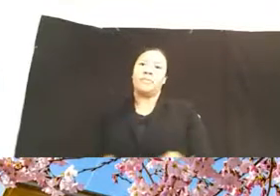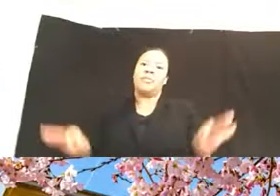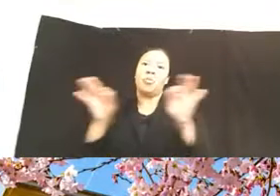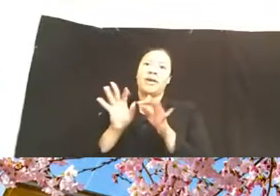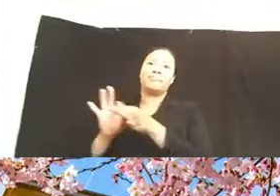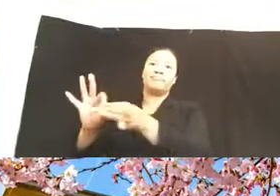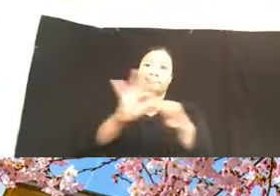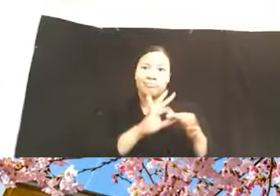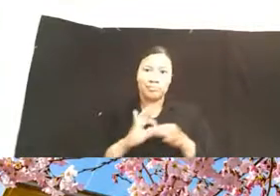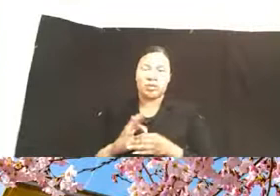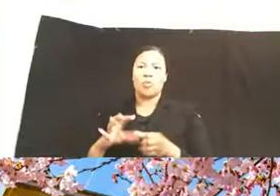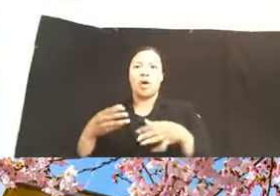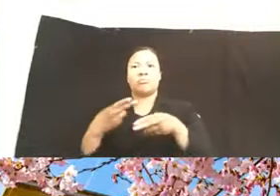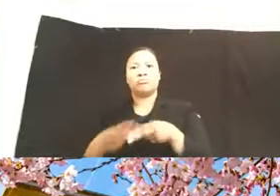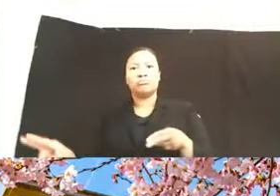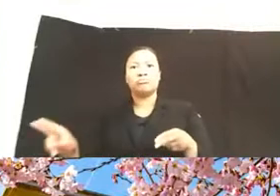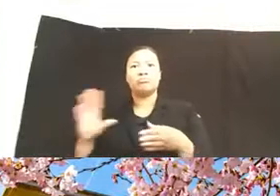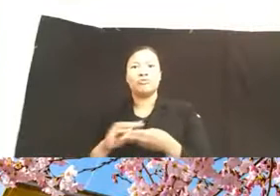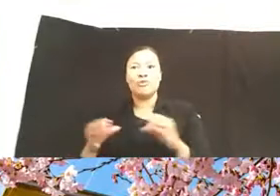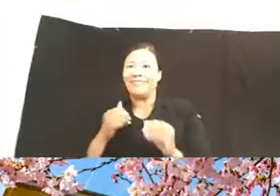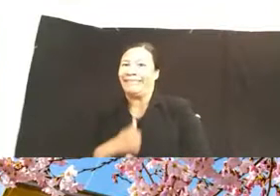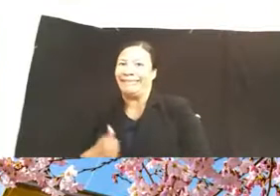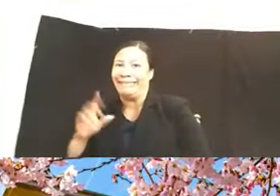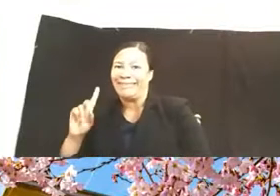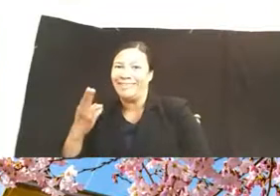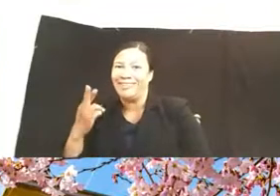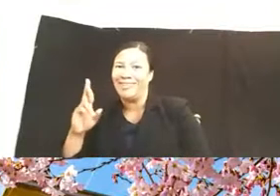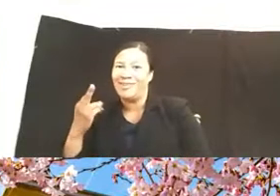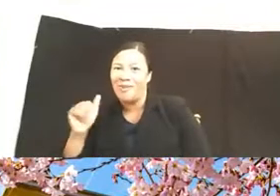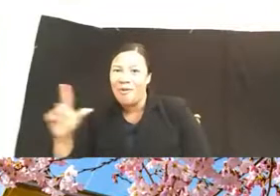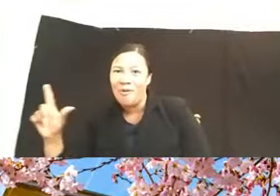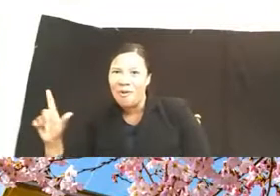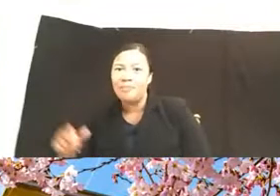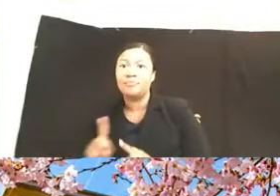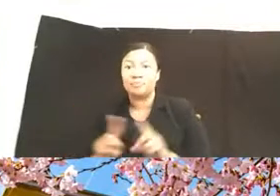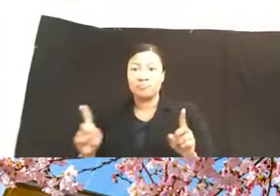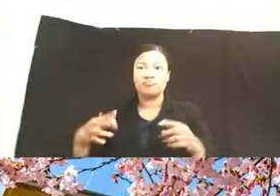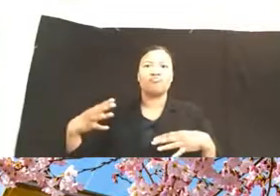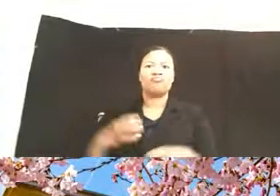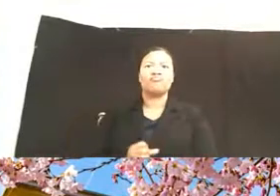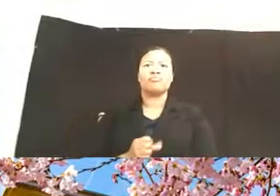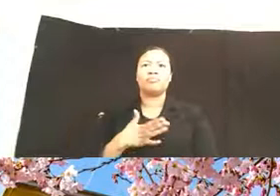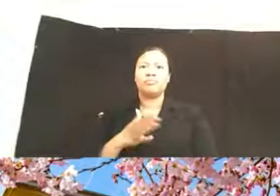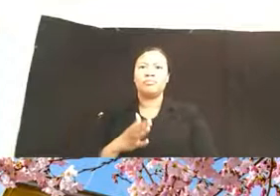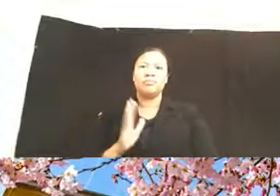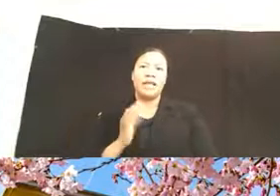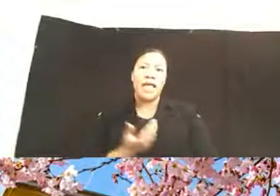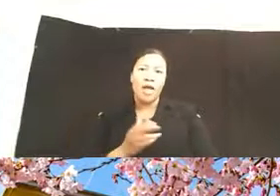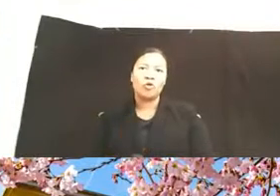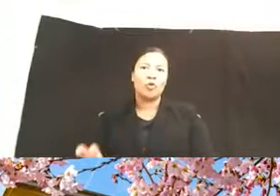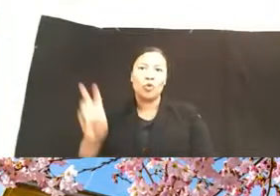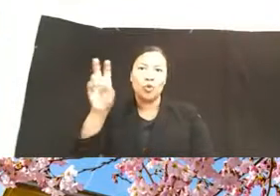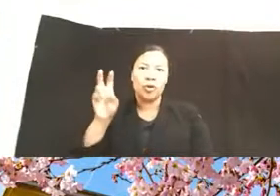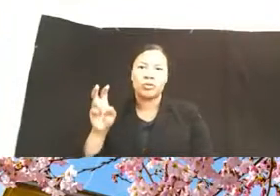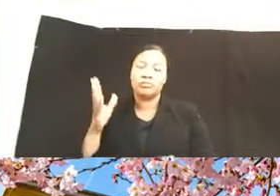story, my apologies, Dr. Hall, here of a brief story of my journey, our journey, here and my